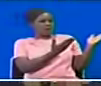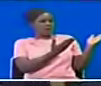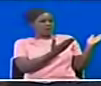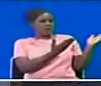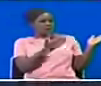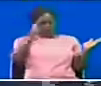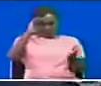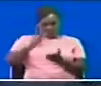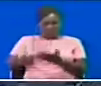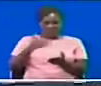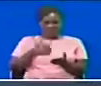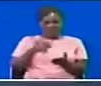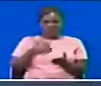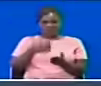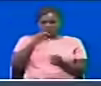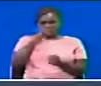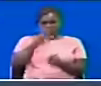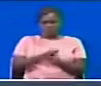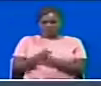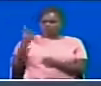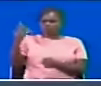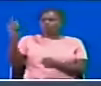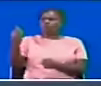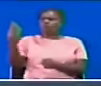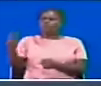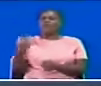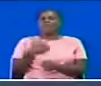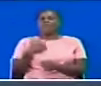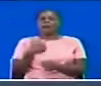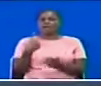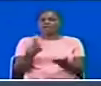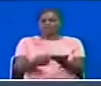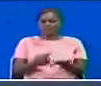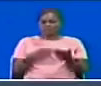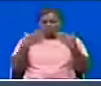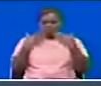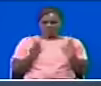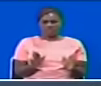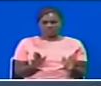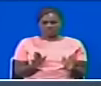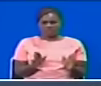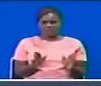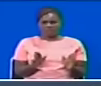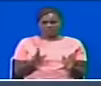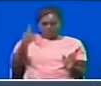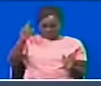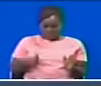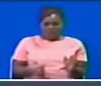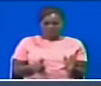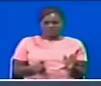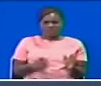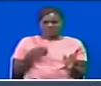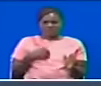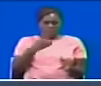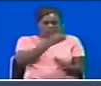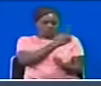I believe we have fulfilled that requirement of two-thirds gender rule for this discussion. We absolutely would have to with this one. We have Dr.